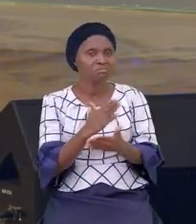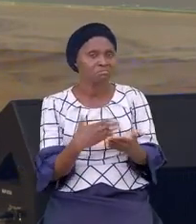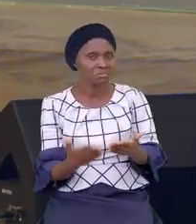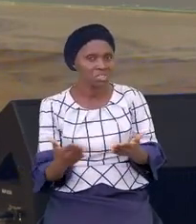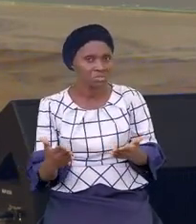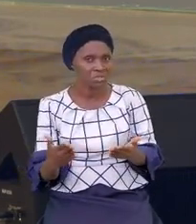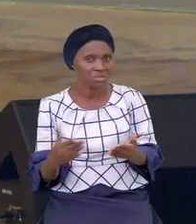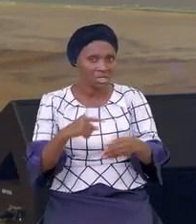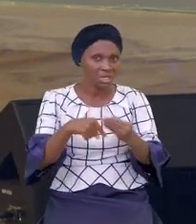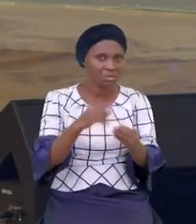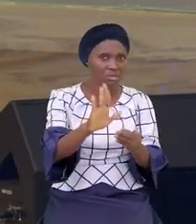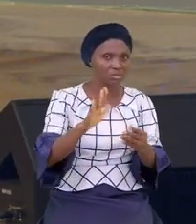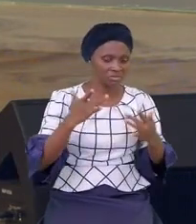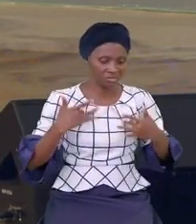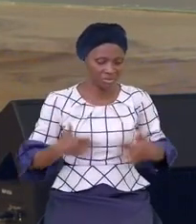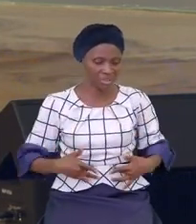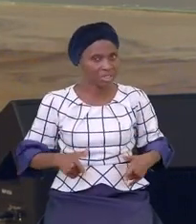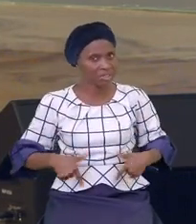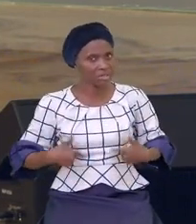something physical,